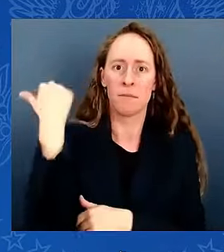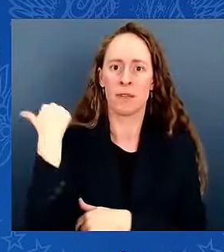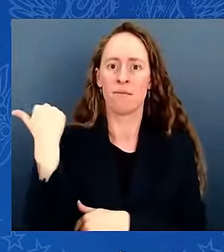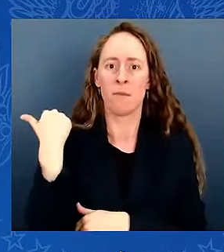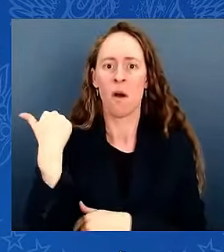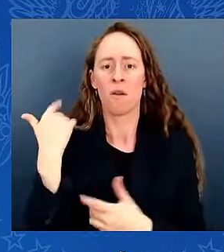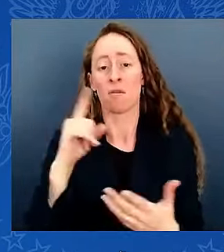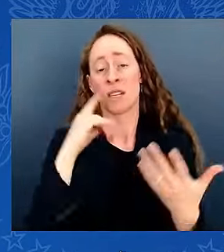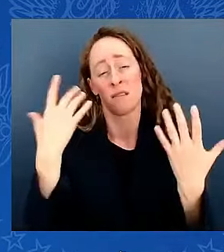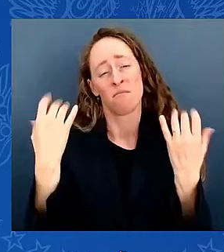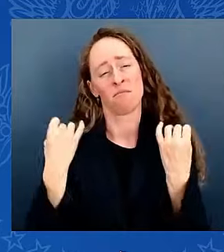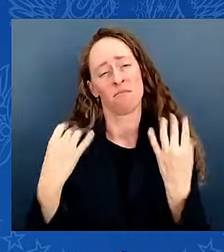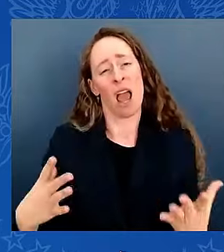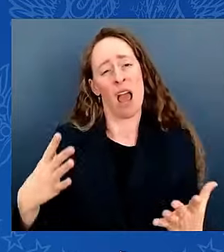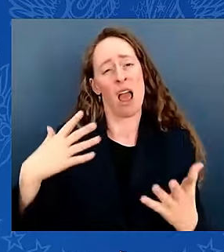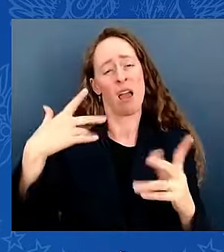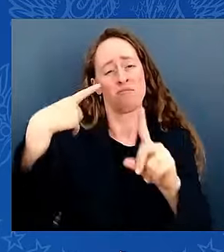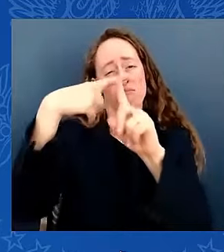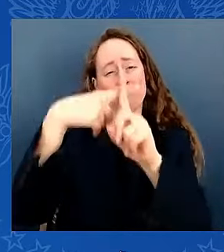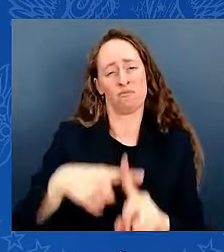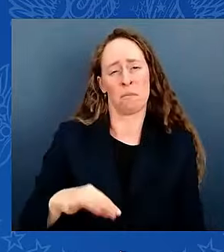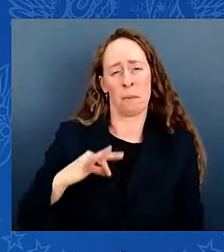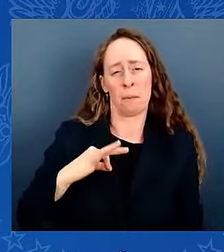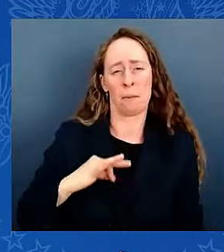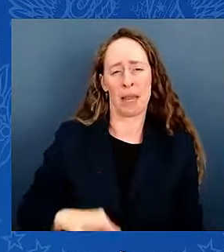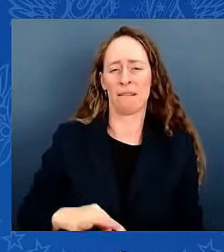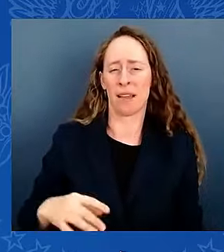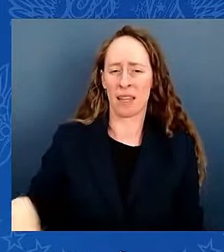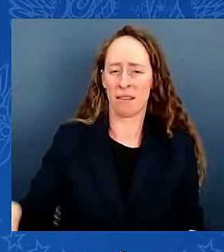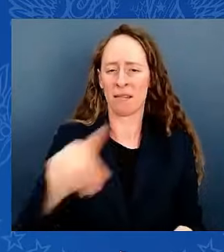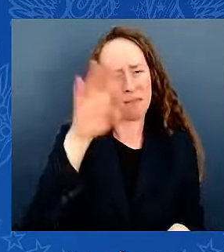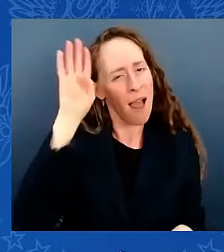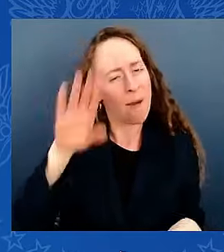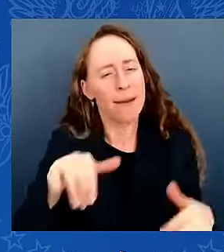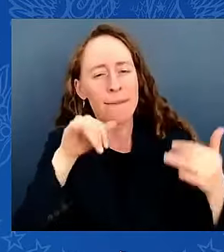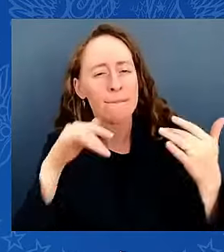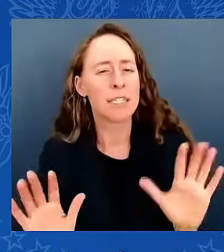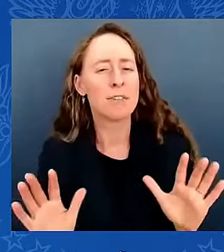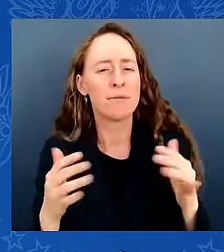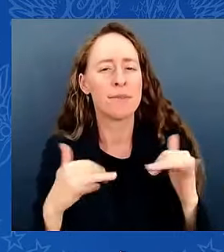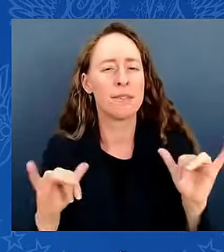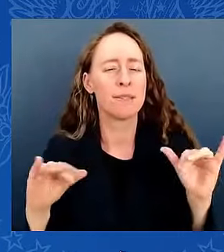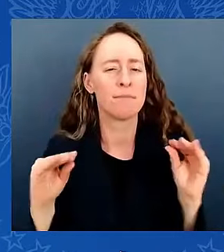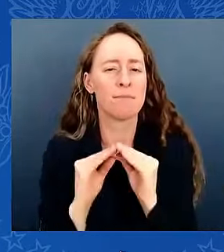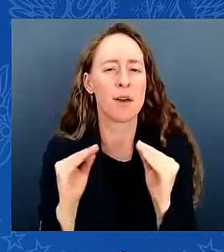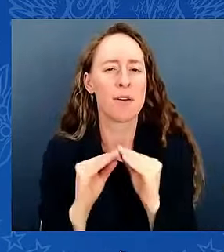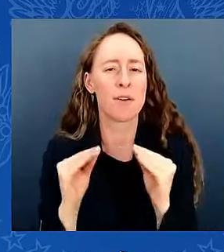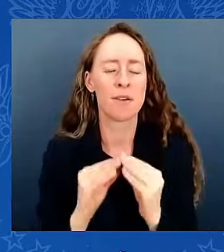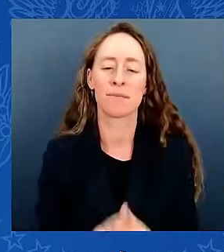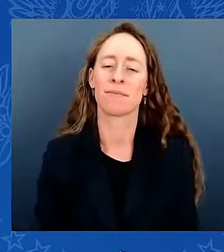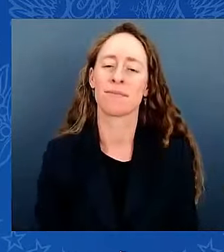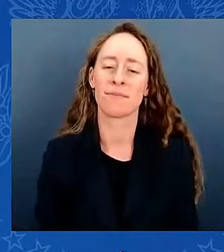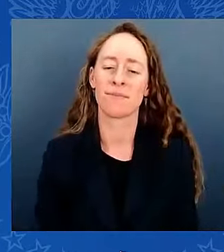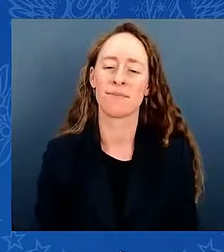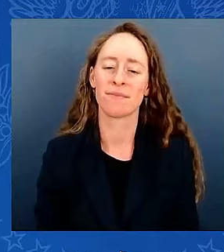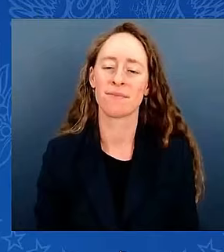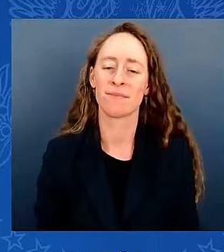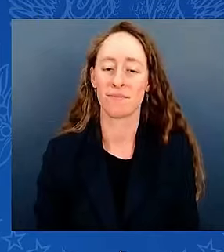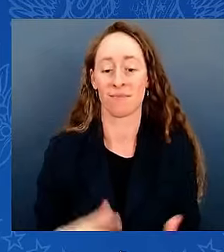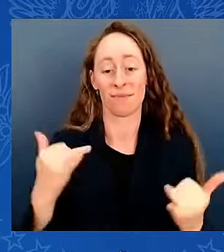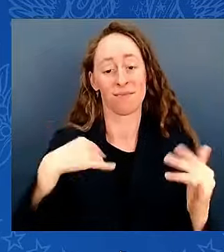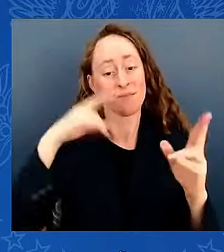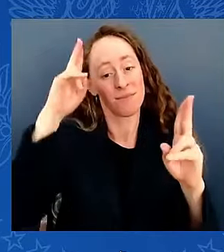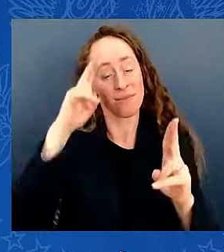to do. And now it's my great, great honor to introduce someone I've been watching since you were